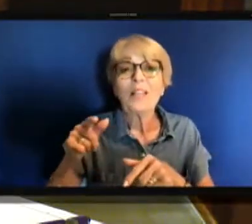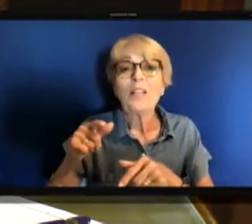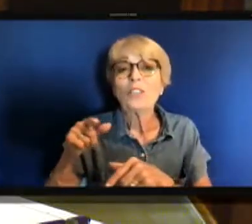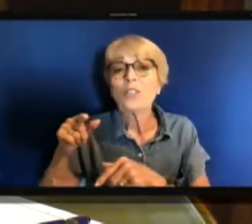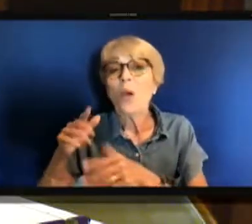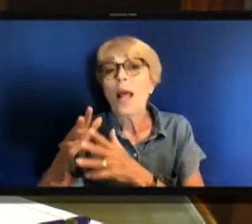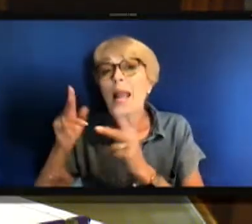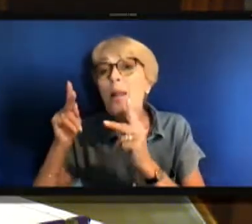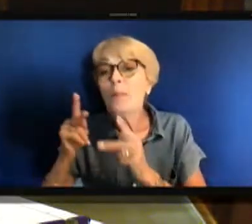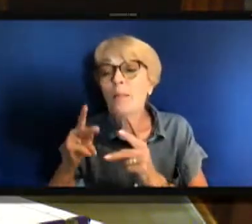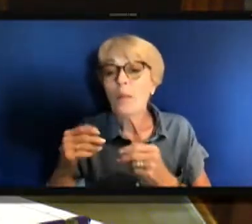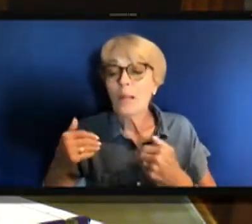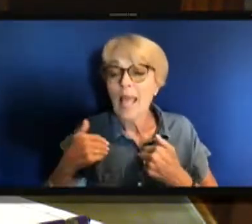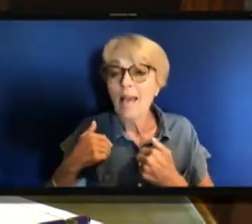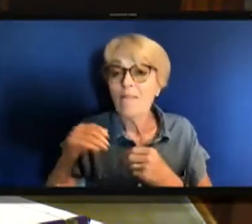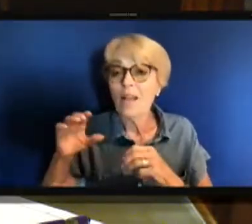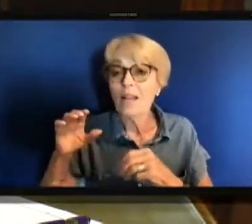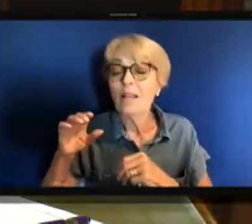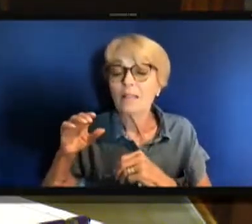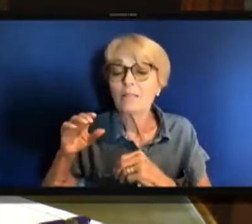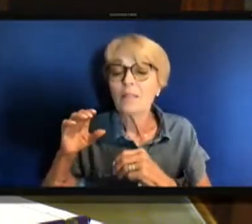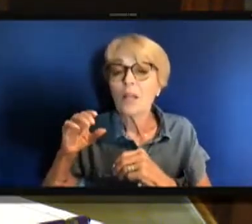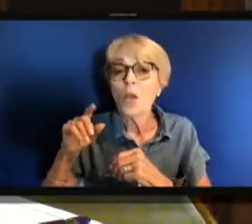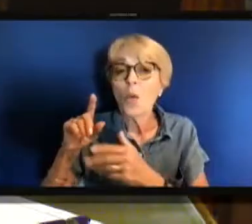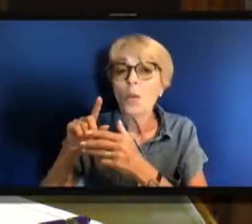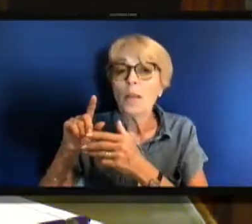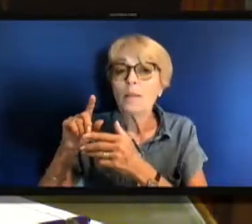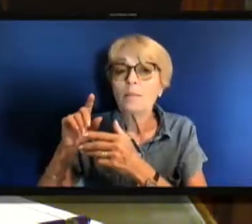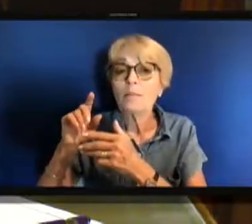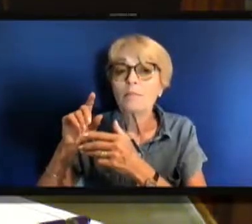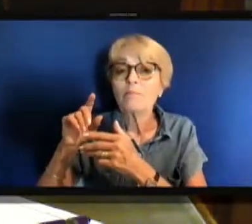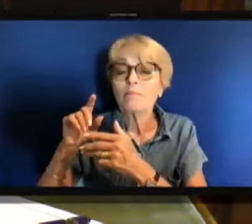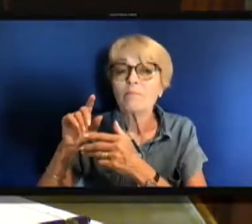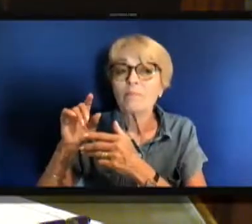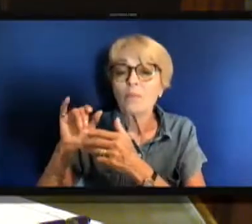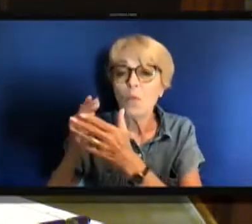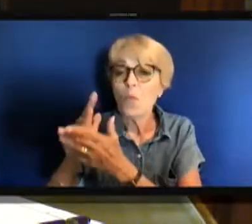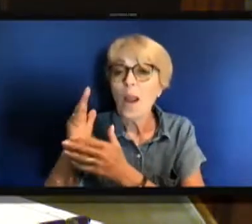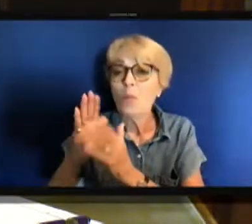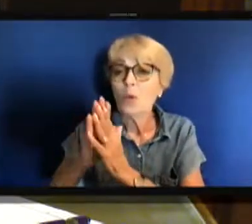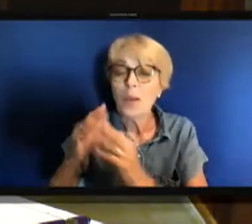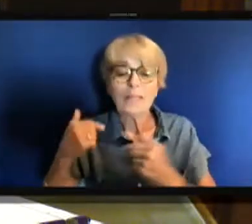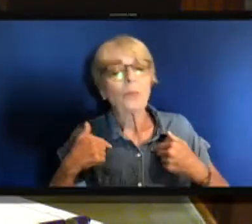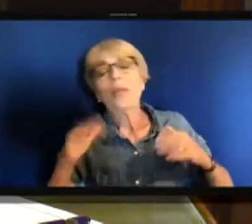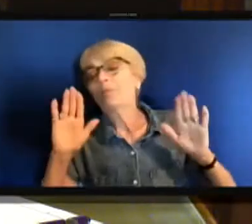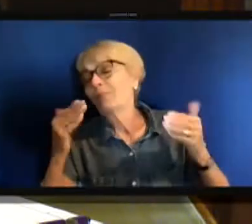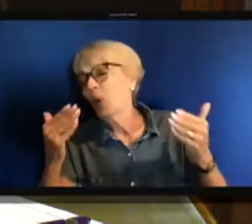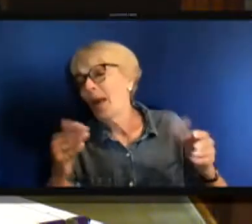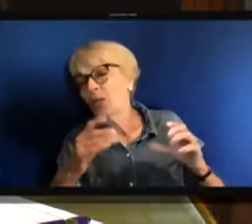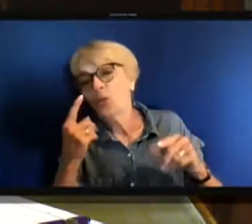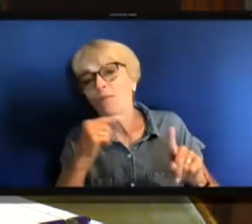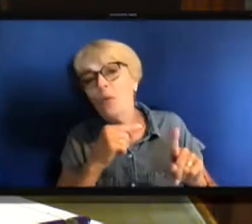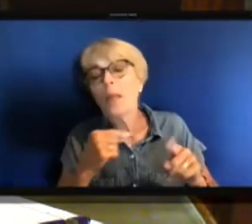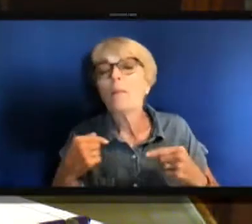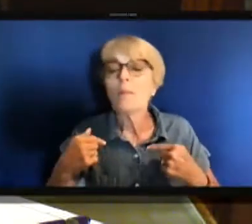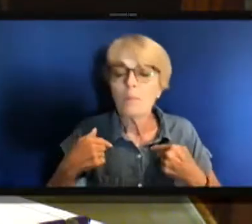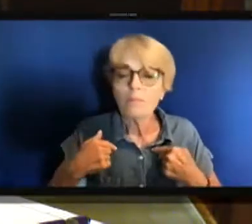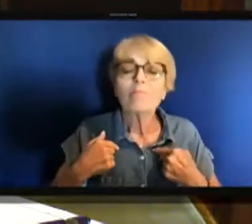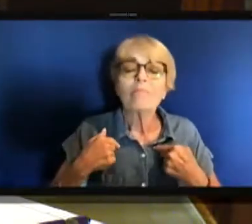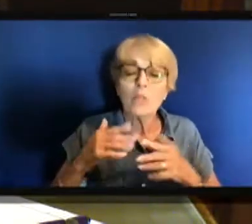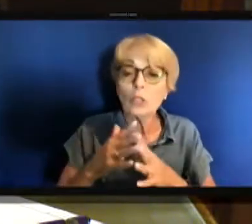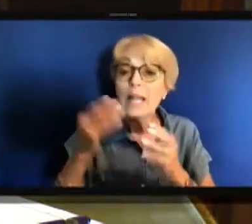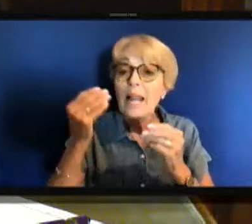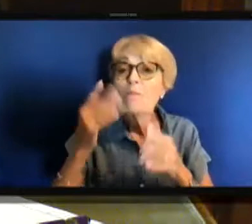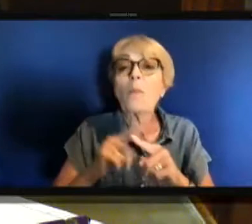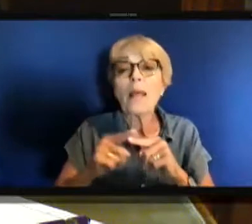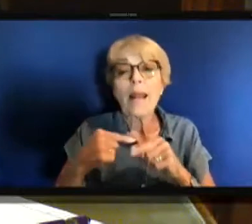for them. But like I said, there's a lot of information out there, but I would agree that it is difficult